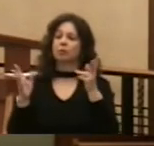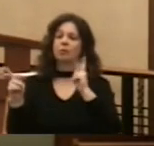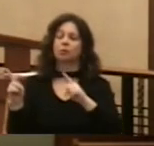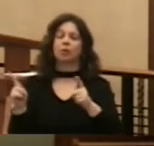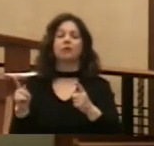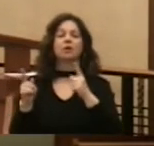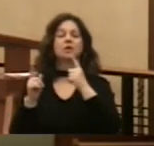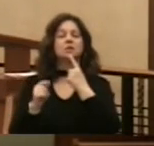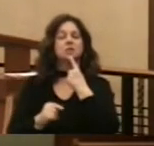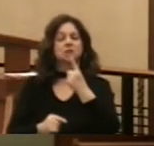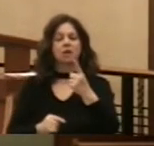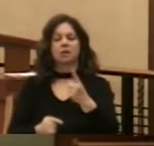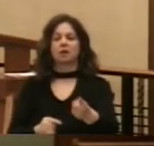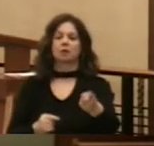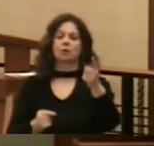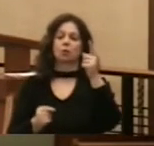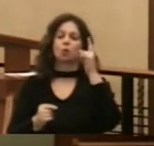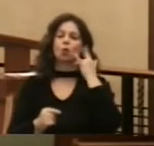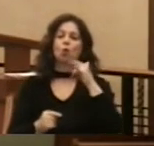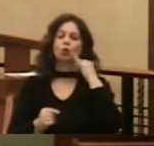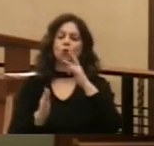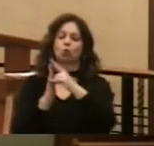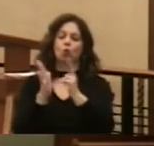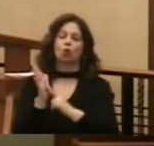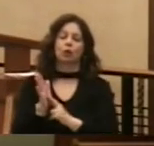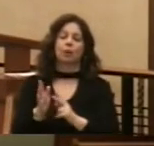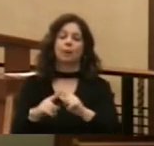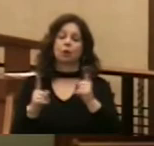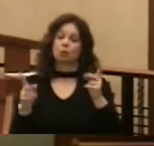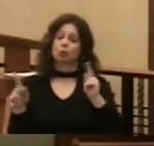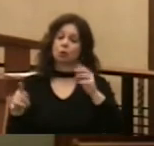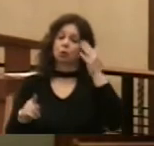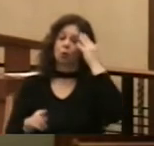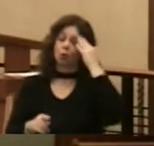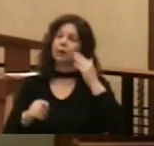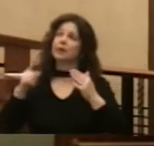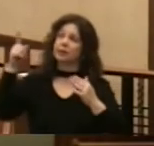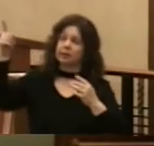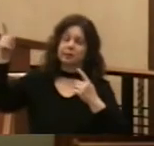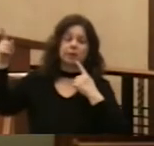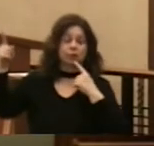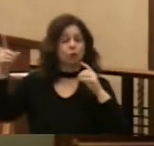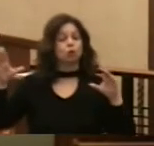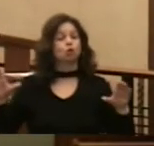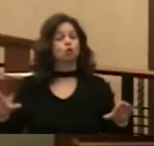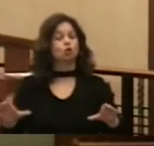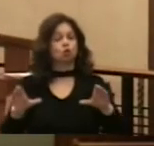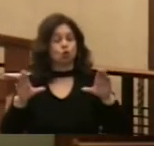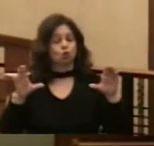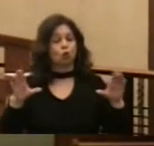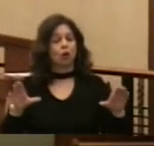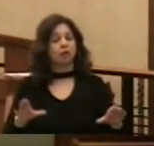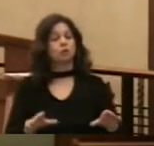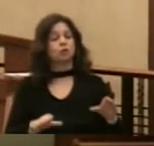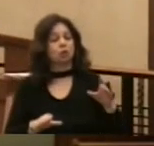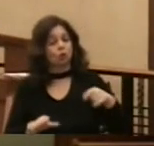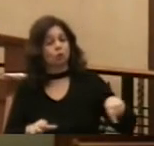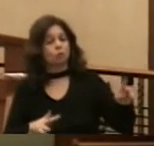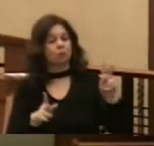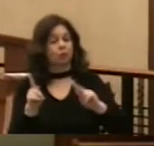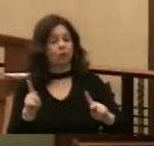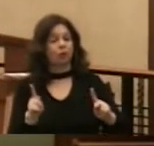golden rule? But do they know that it was Jesus who said, do unto others as you would have others